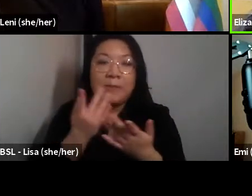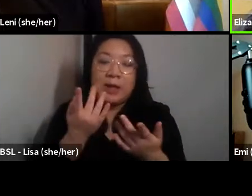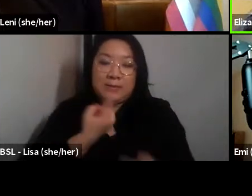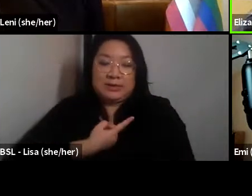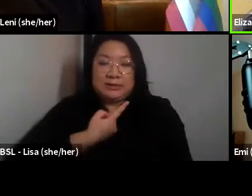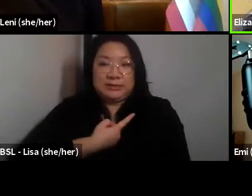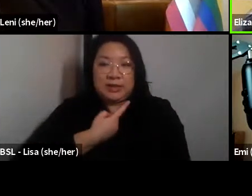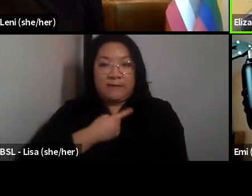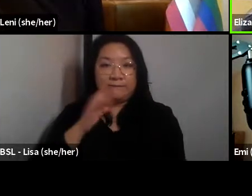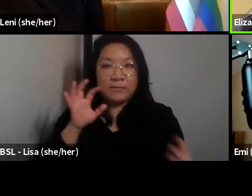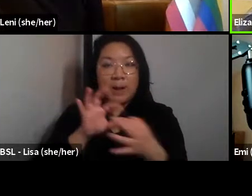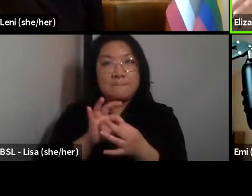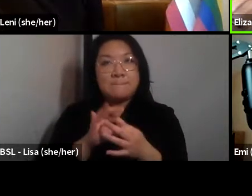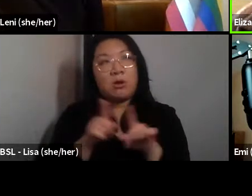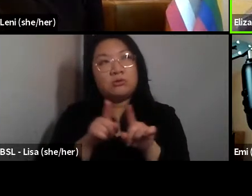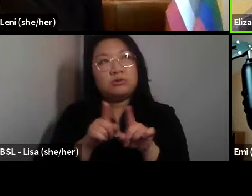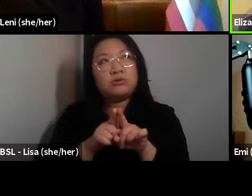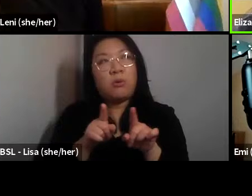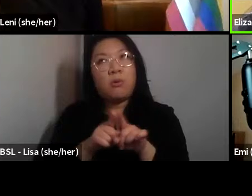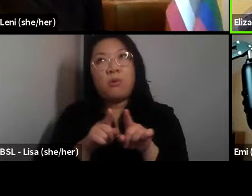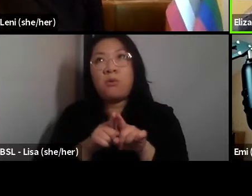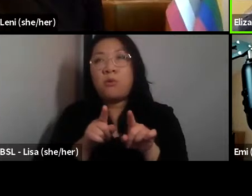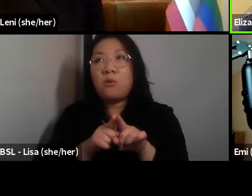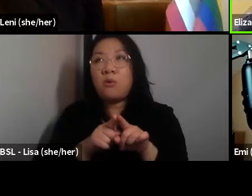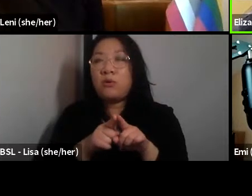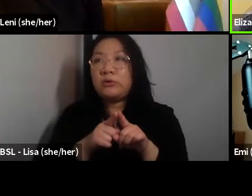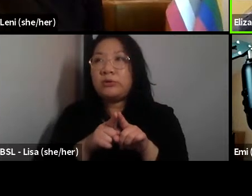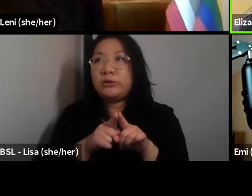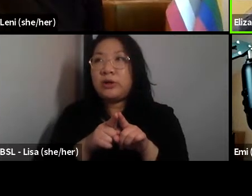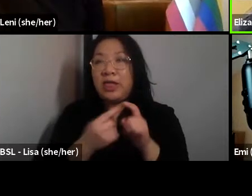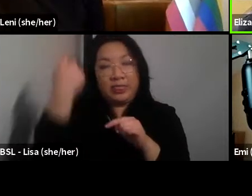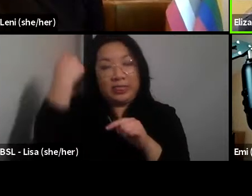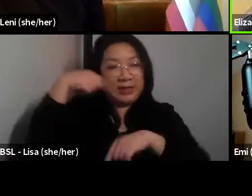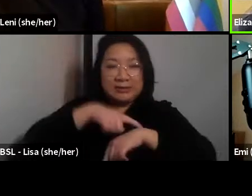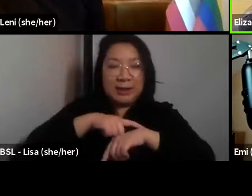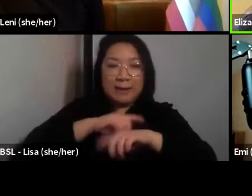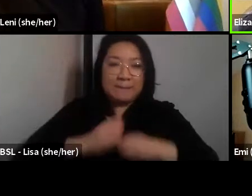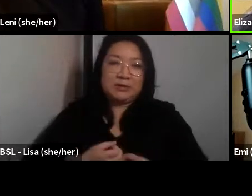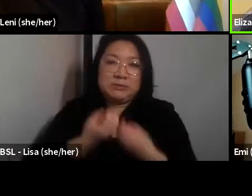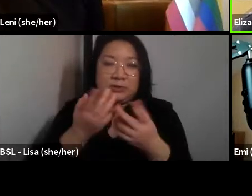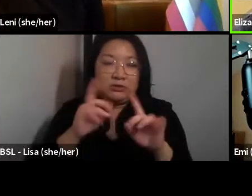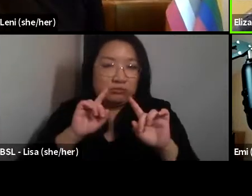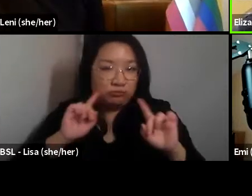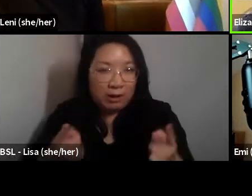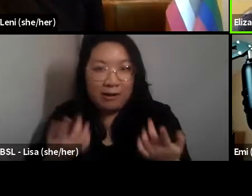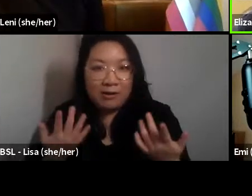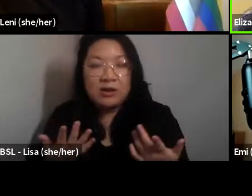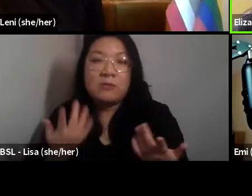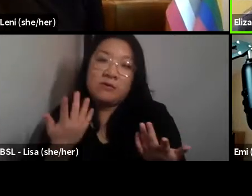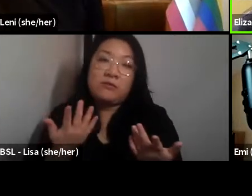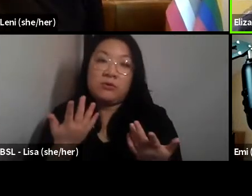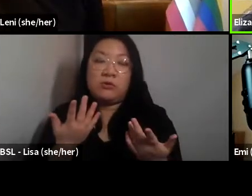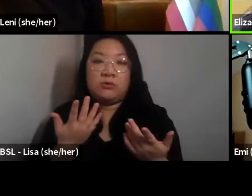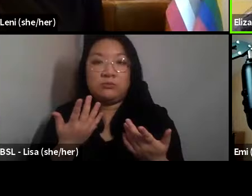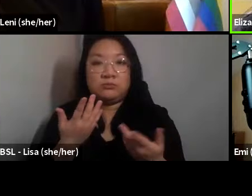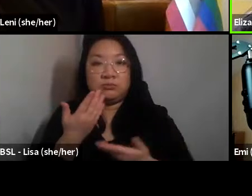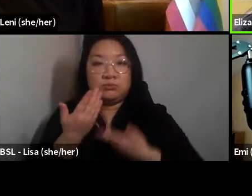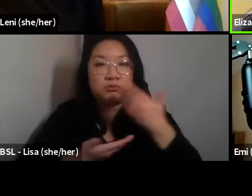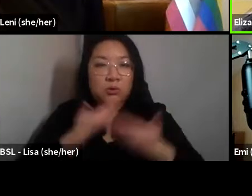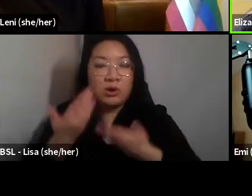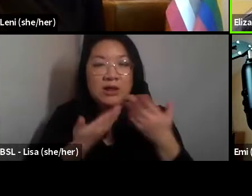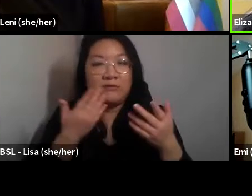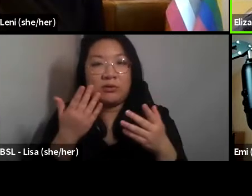seen myself also in ways I couldn't express at the time. But in myths and fairy tales, for example, the myth of